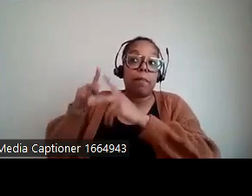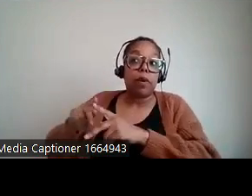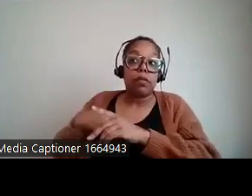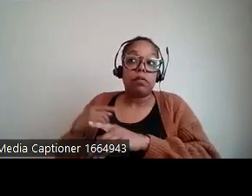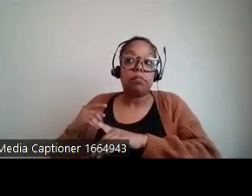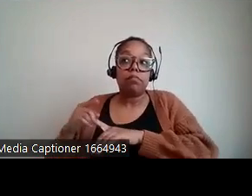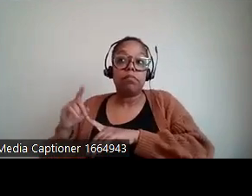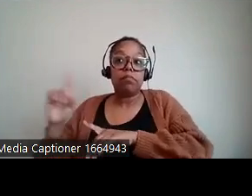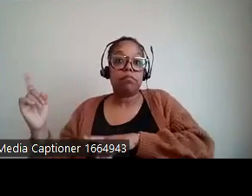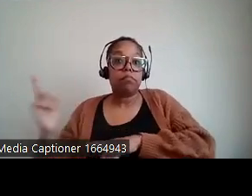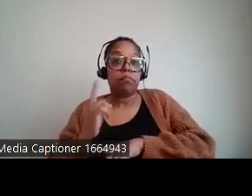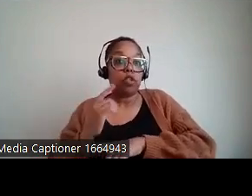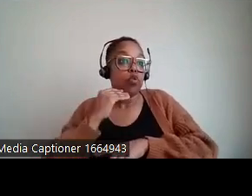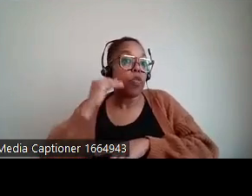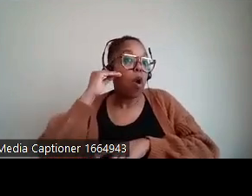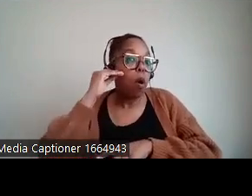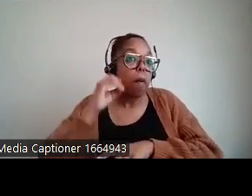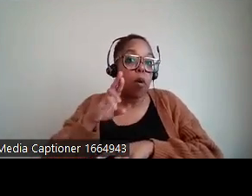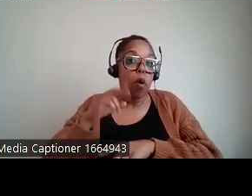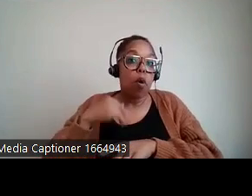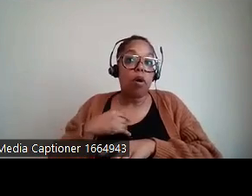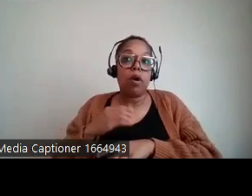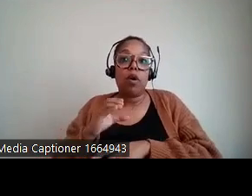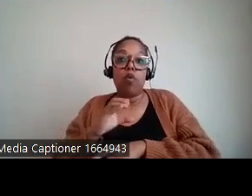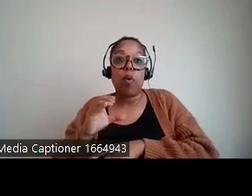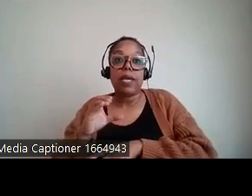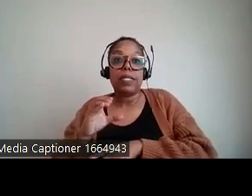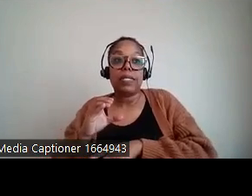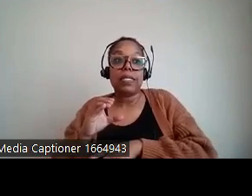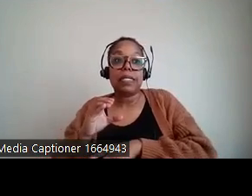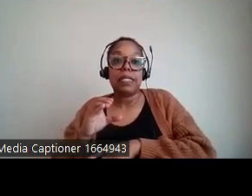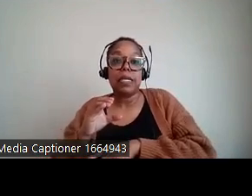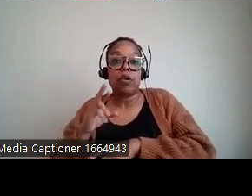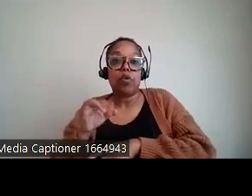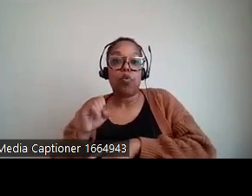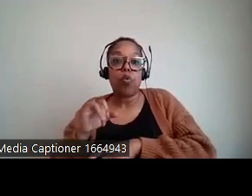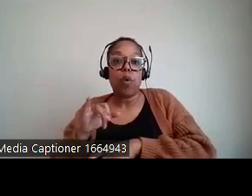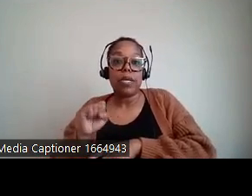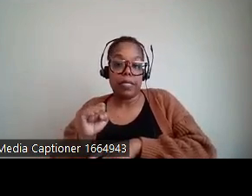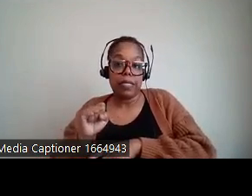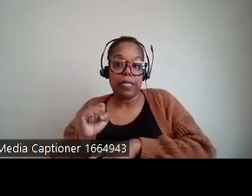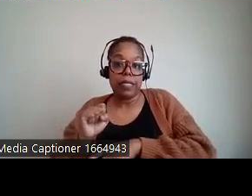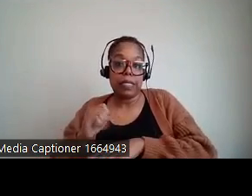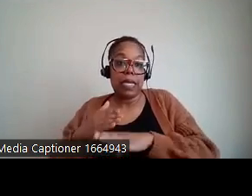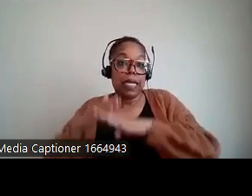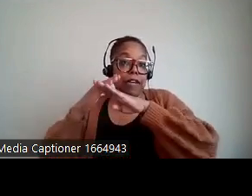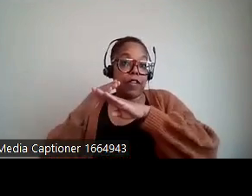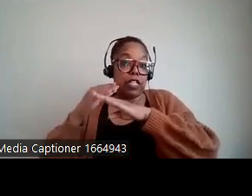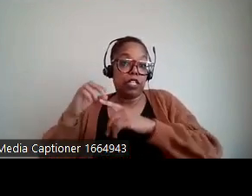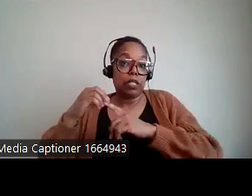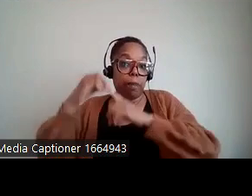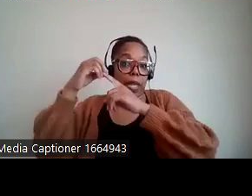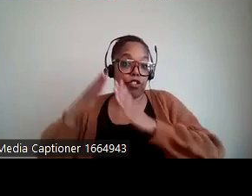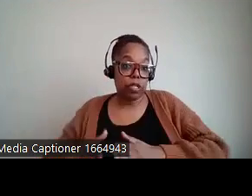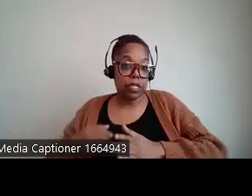of our other CIS or crisis intervention specialists will call the family and say, hey, I'm just calling to check in and let's review your safety plan as a